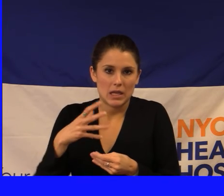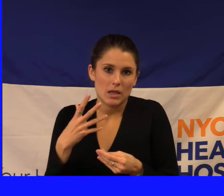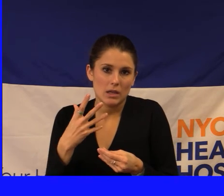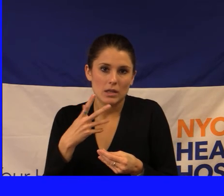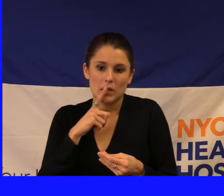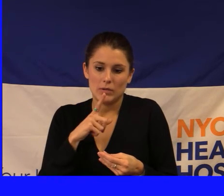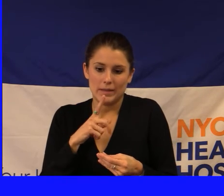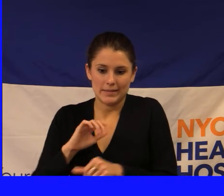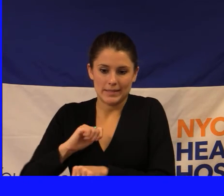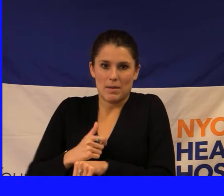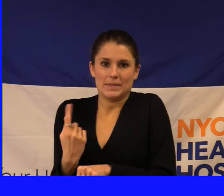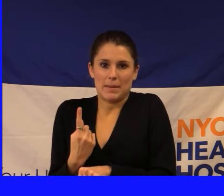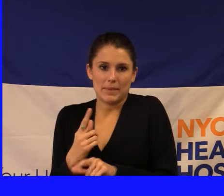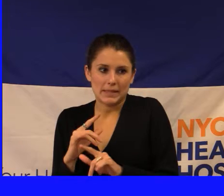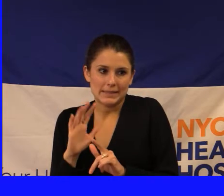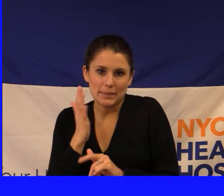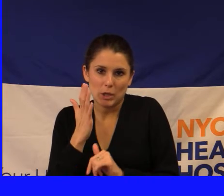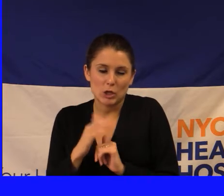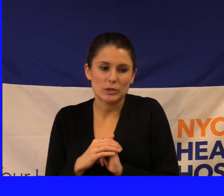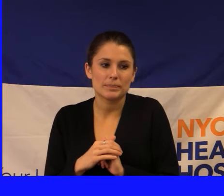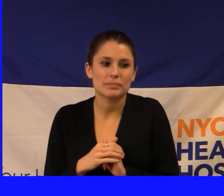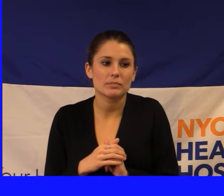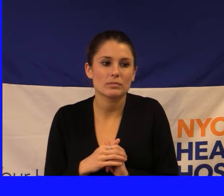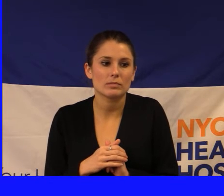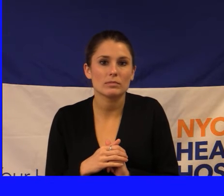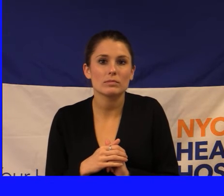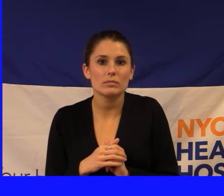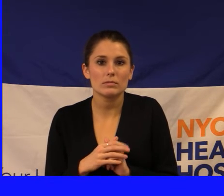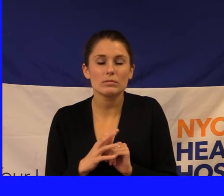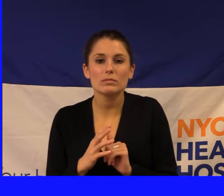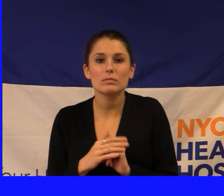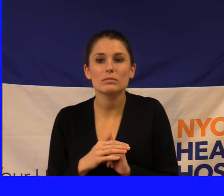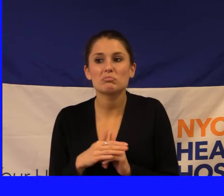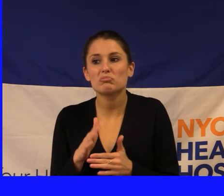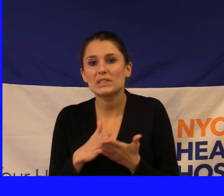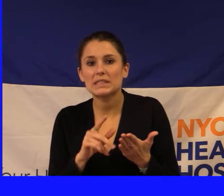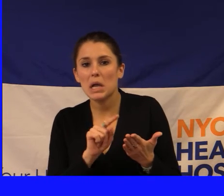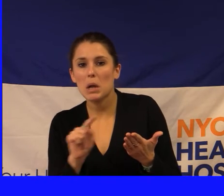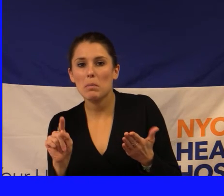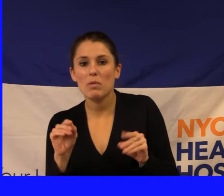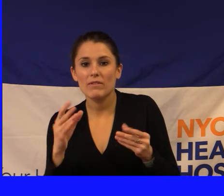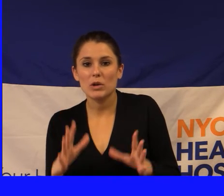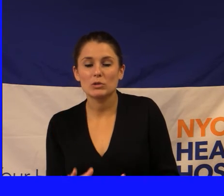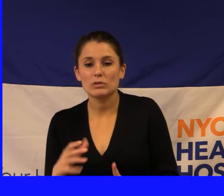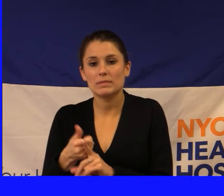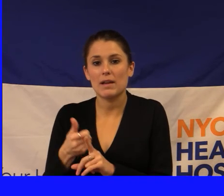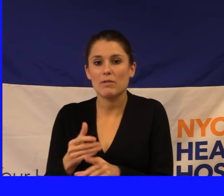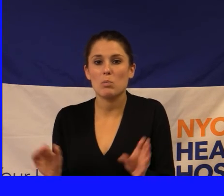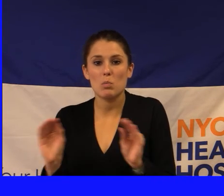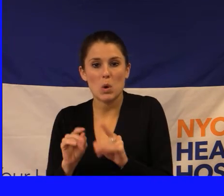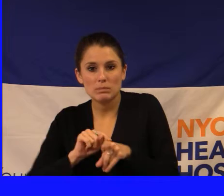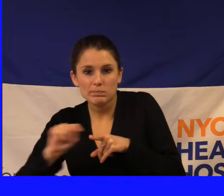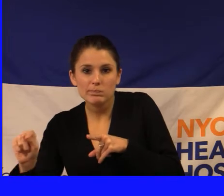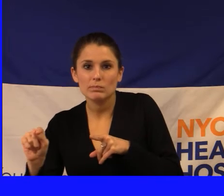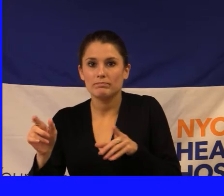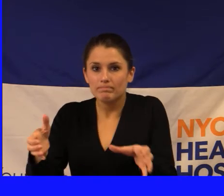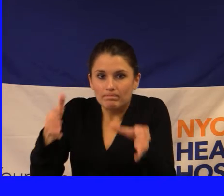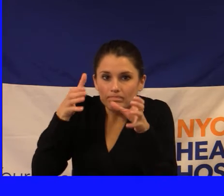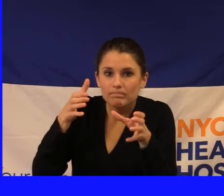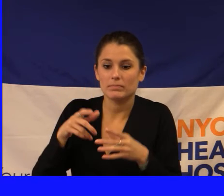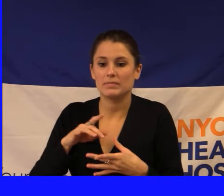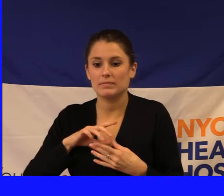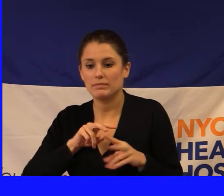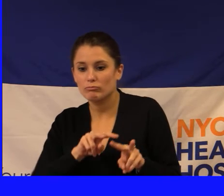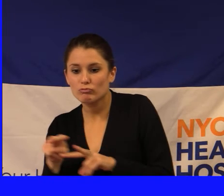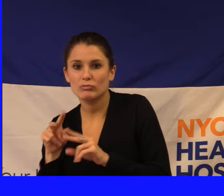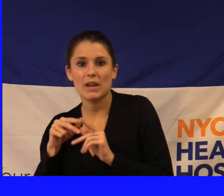least certain providers that are more specialized perhaps in following those CHF patients,